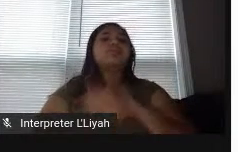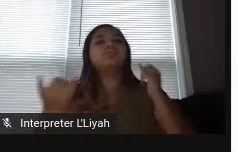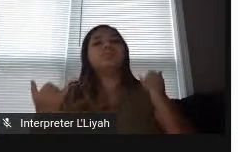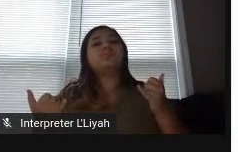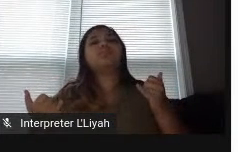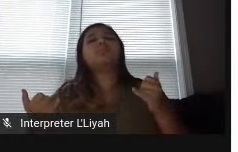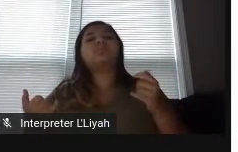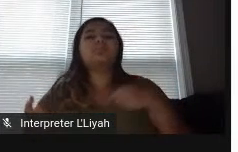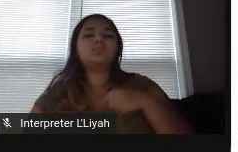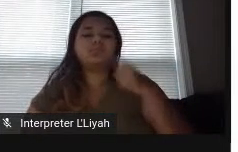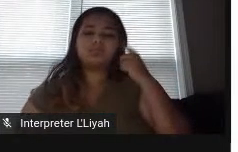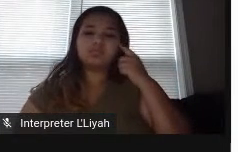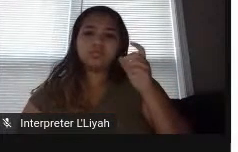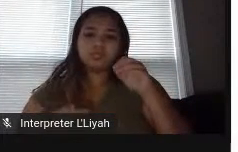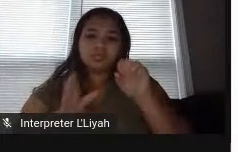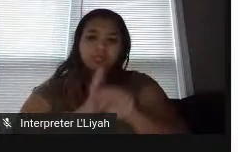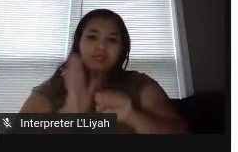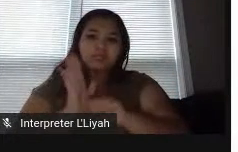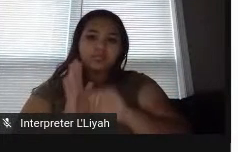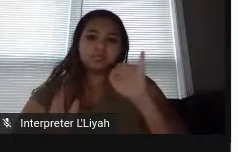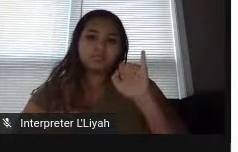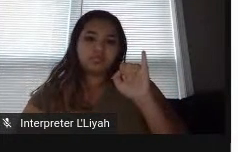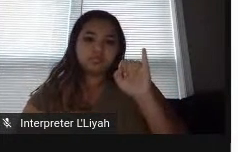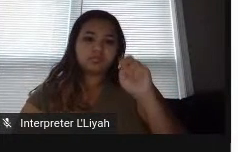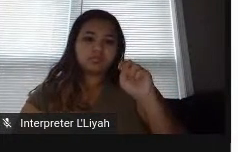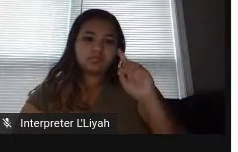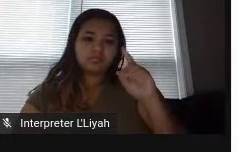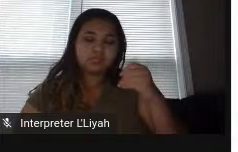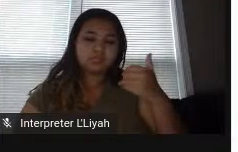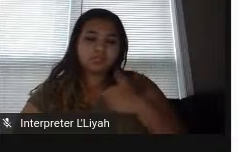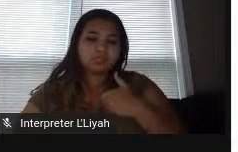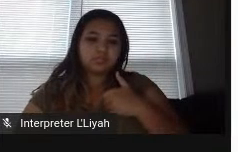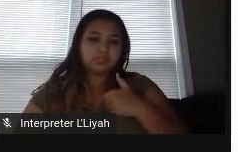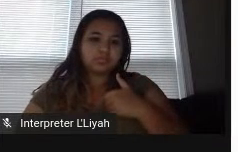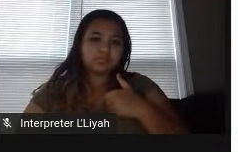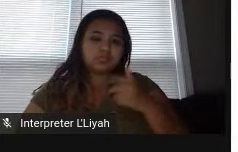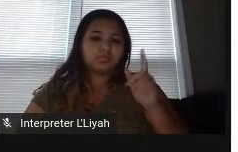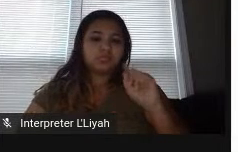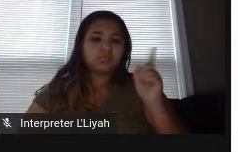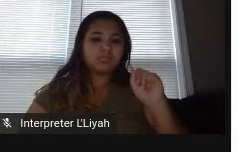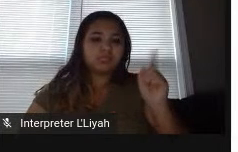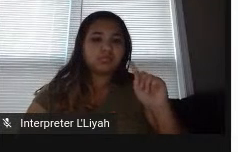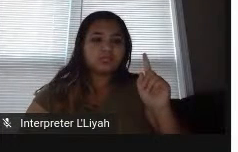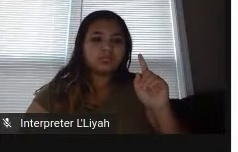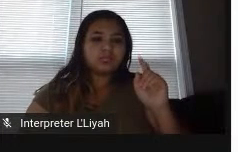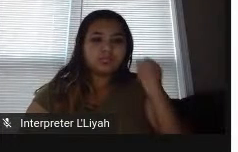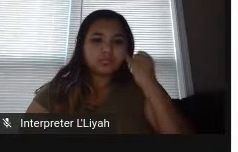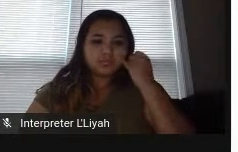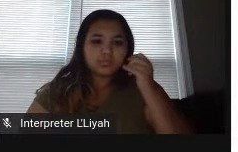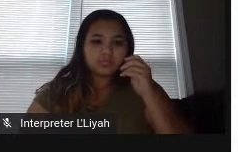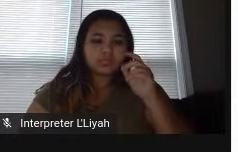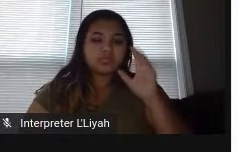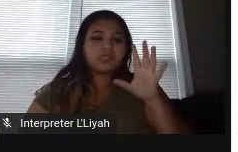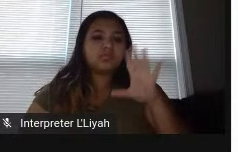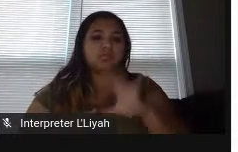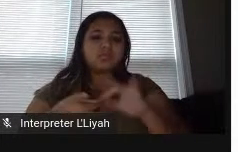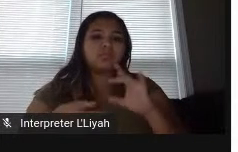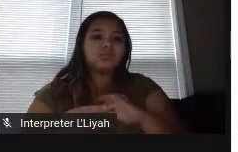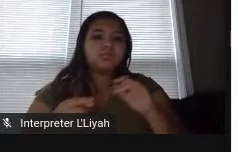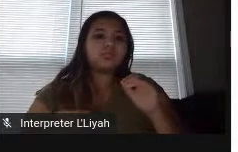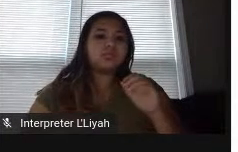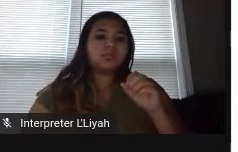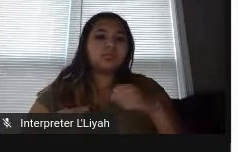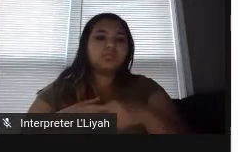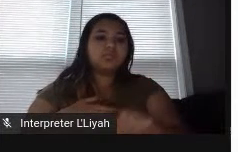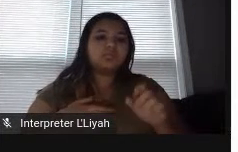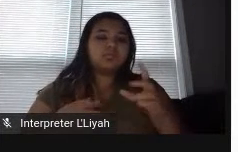Now, I believe in the state of Indiana, they have where if you need accommodations, if a child